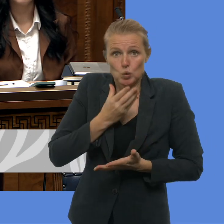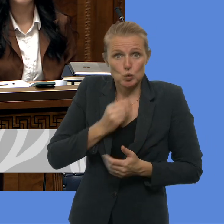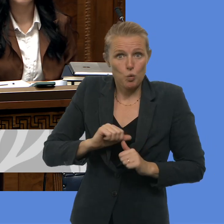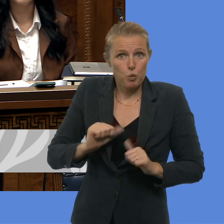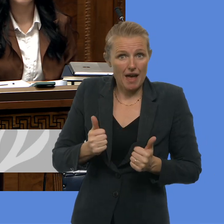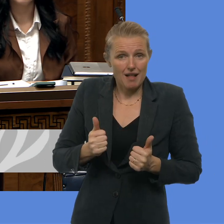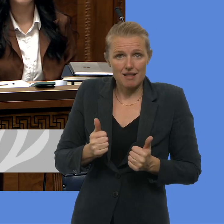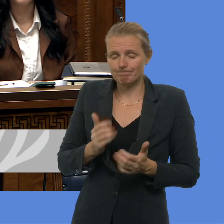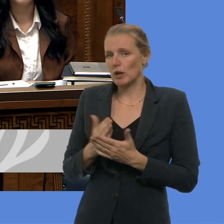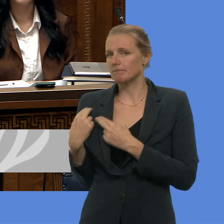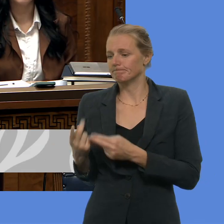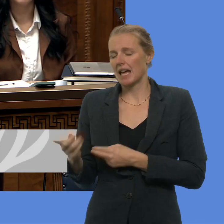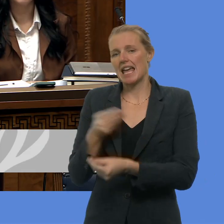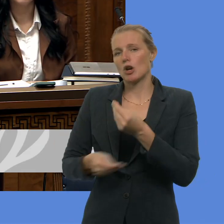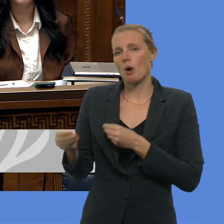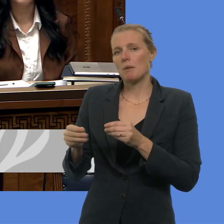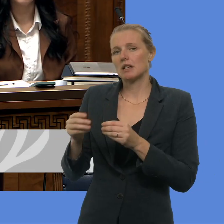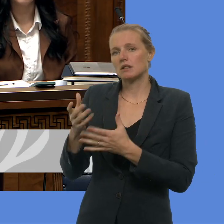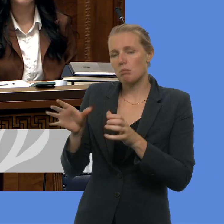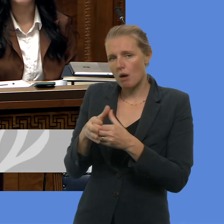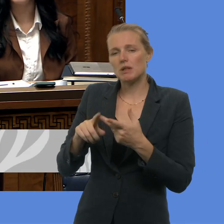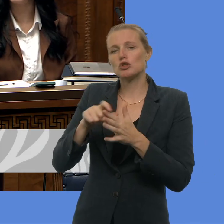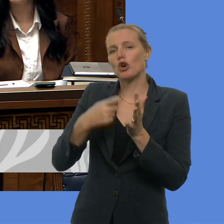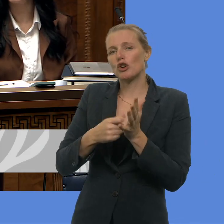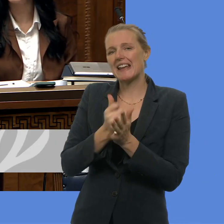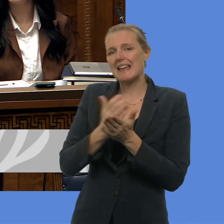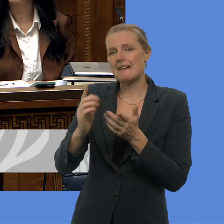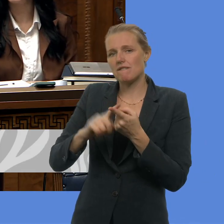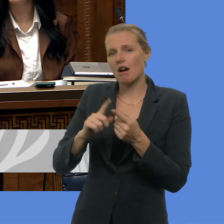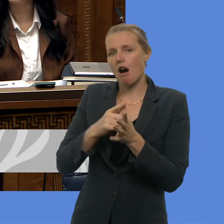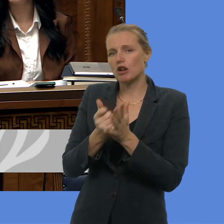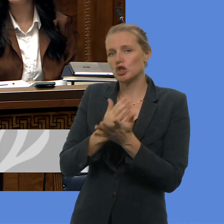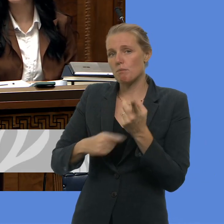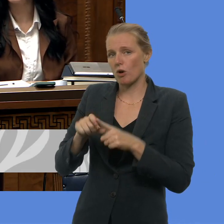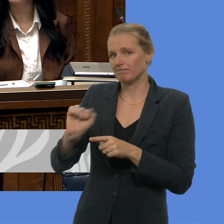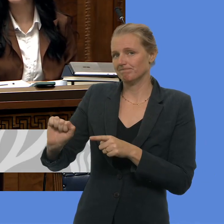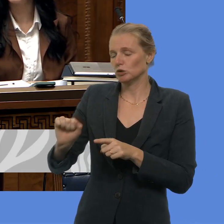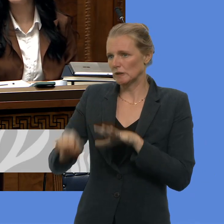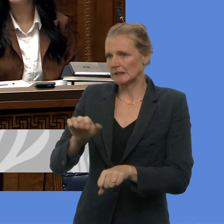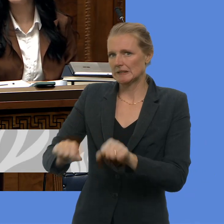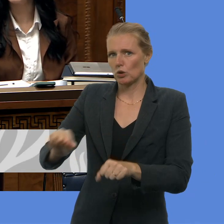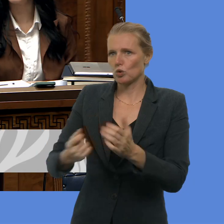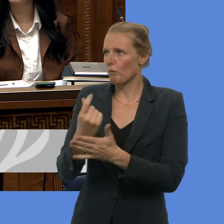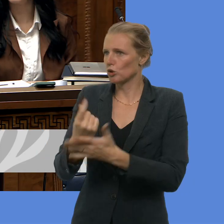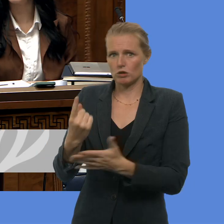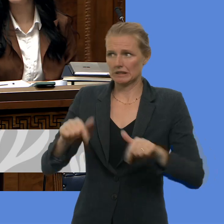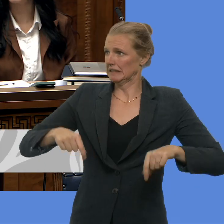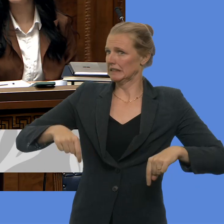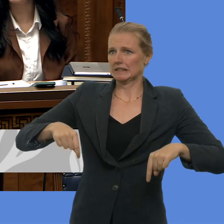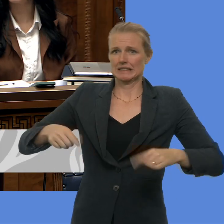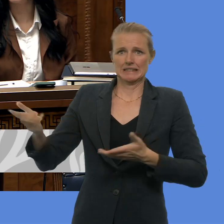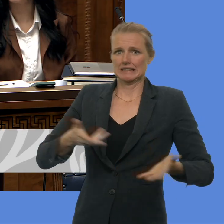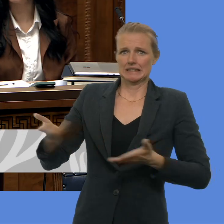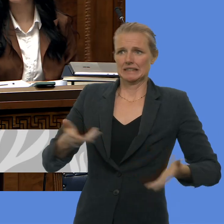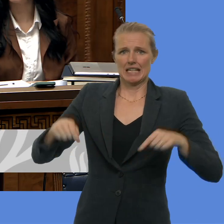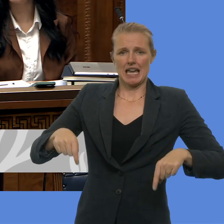Economic Department and through Dr. Kiva Archibald. And as I said earlier, in terms of international relations more generally, in the last